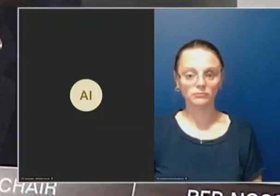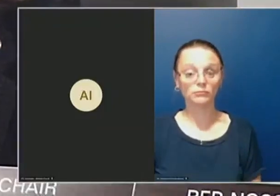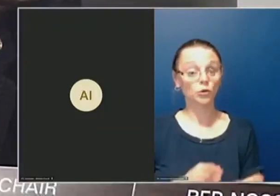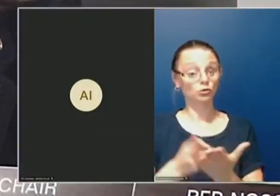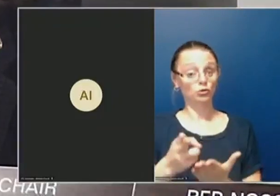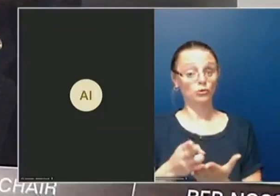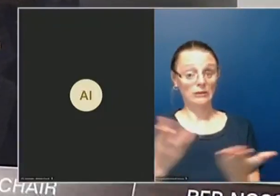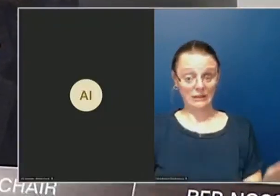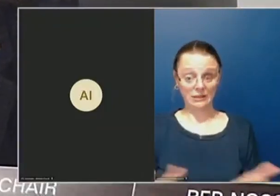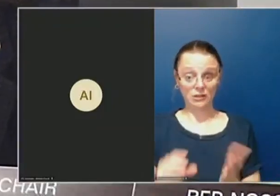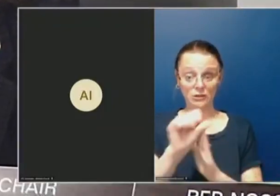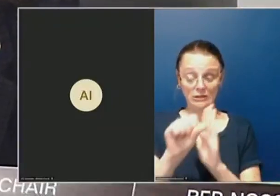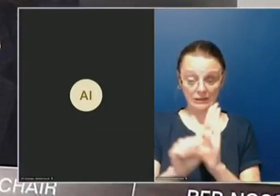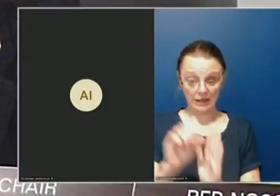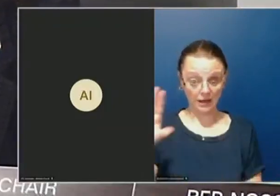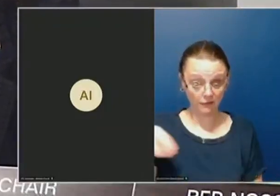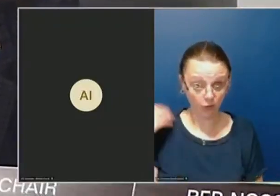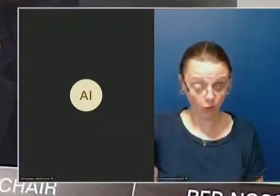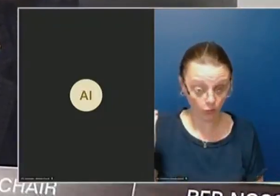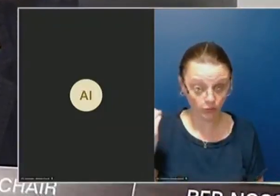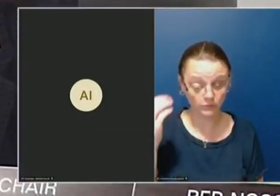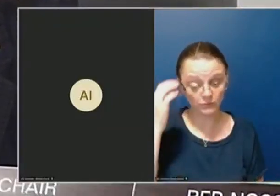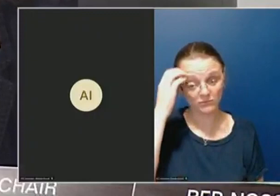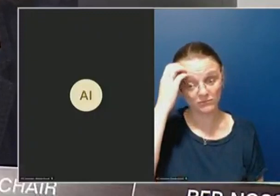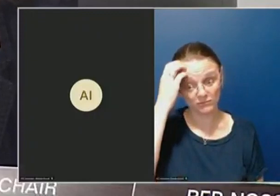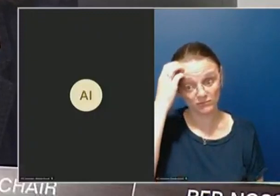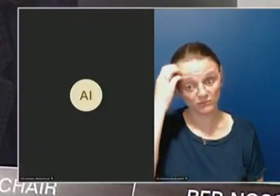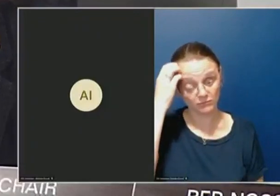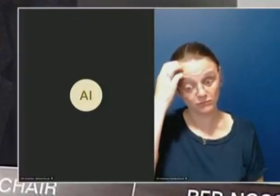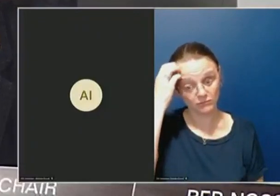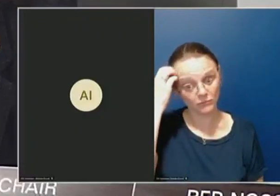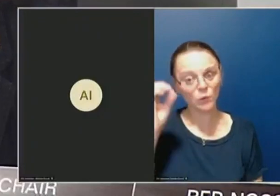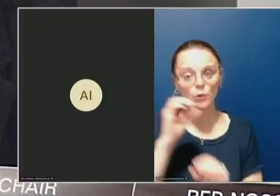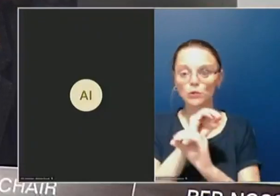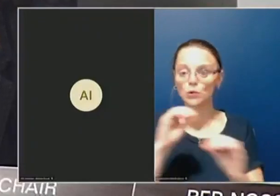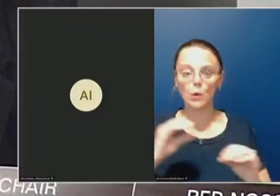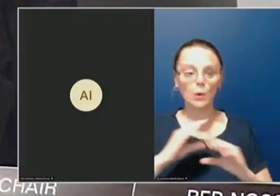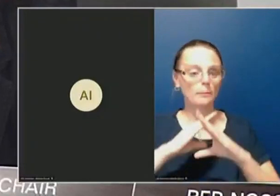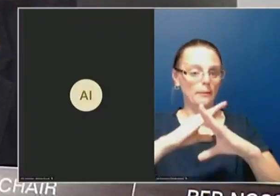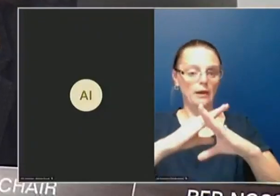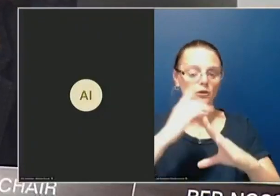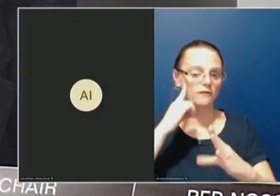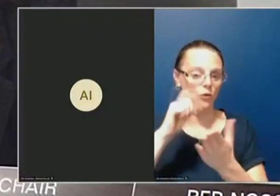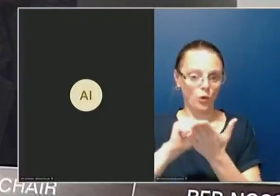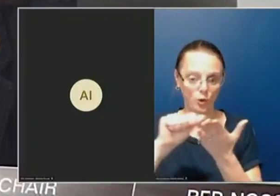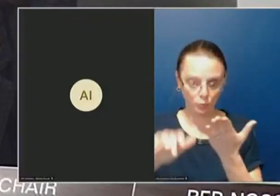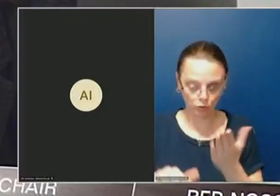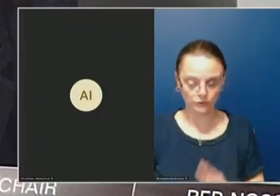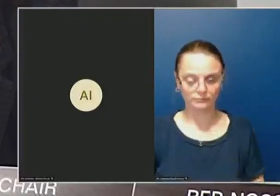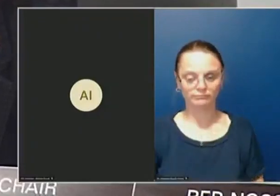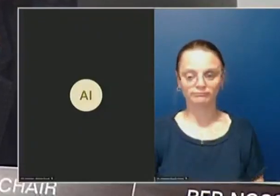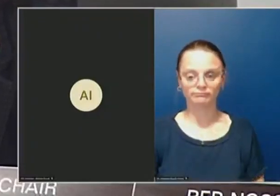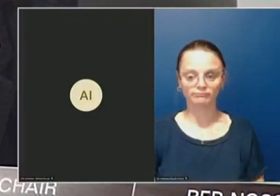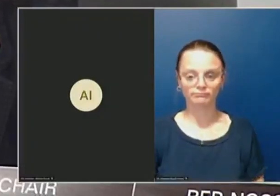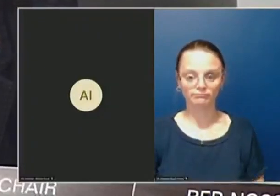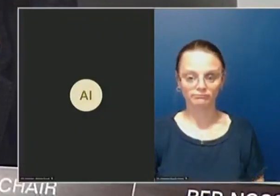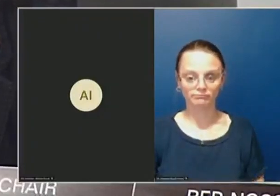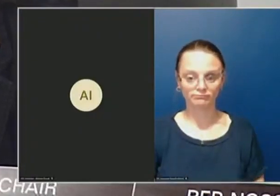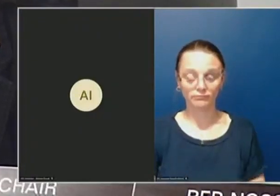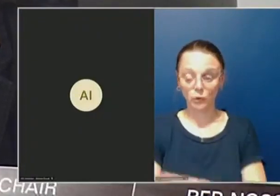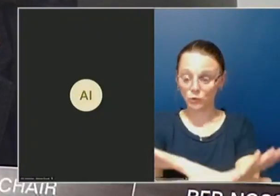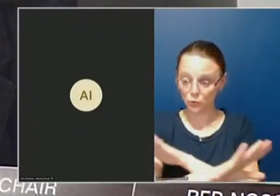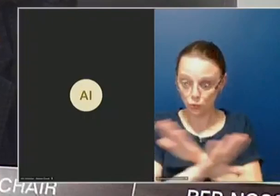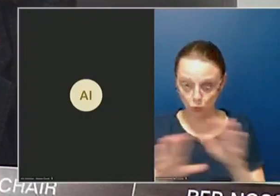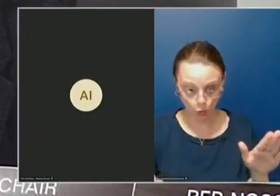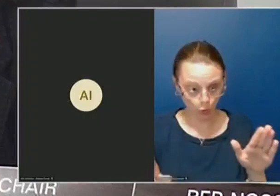Oregon, there's absolutely no barriers to abortion. There's complete, unrestricted